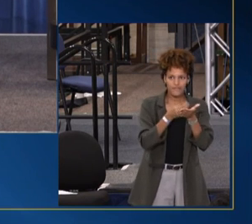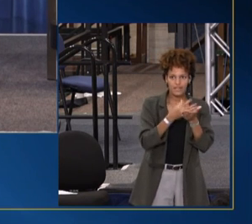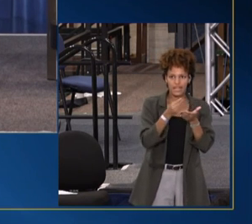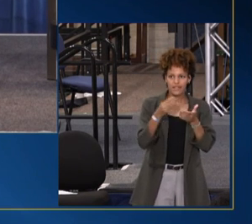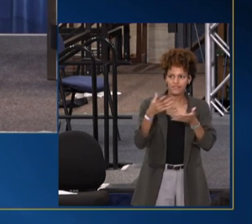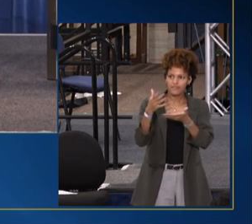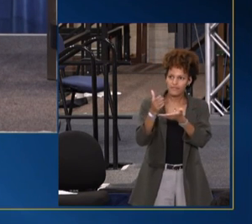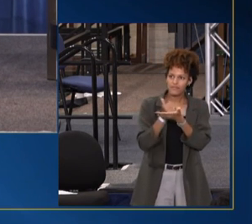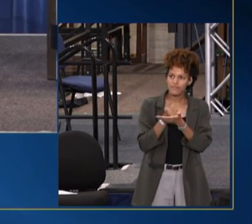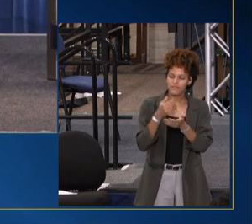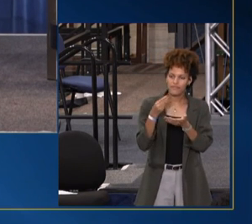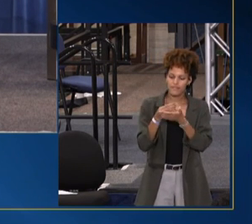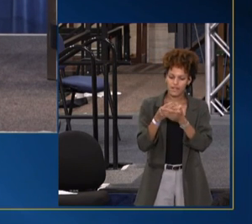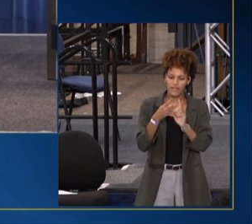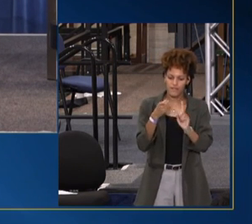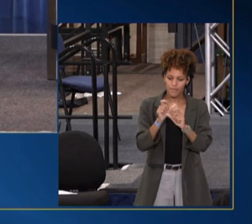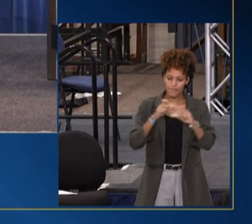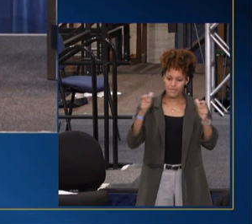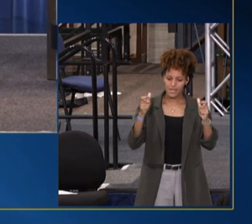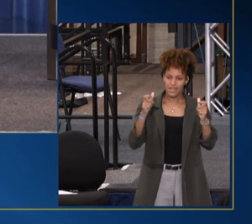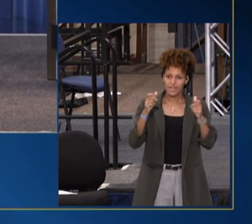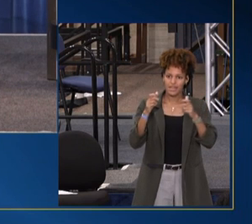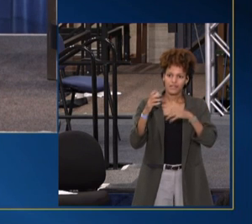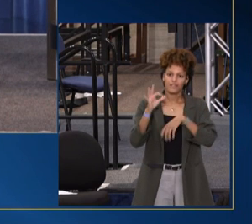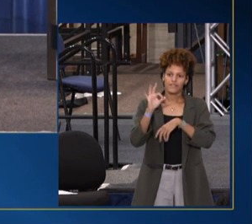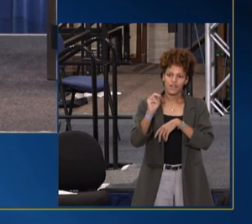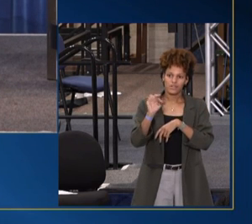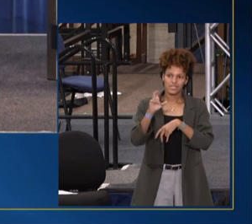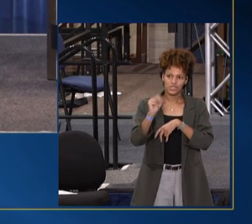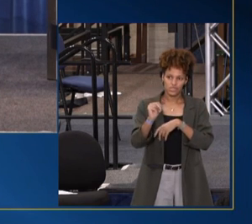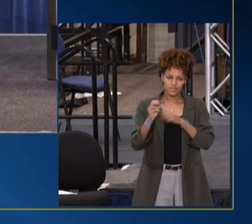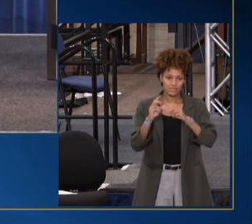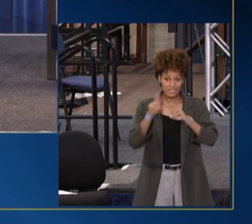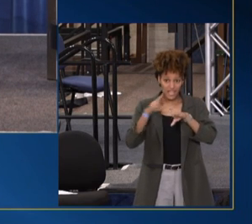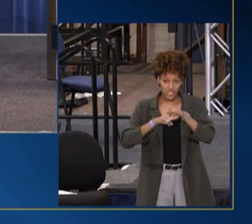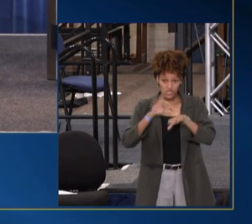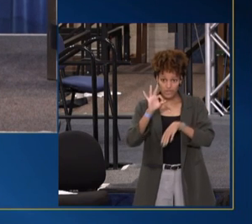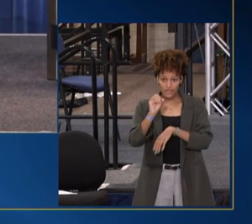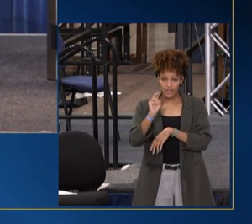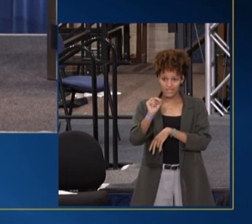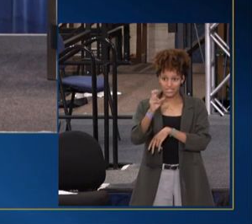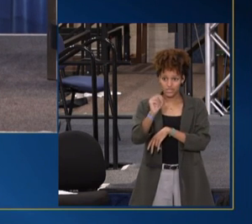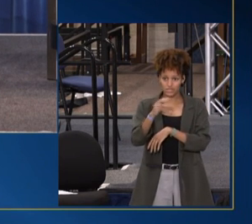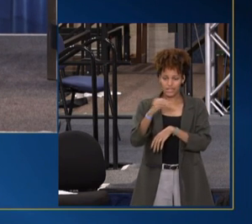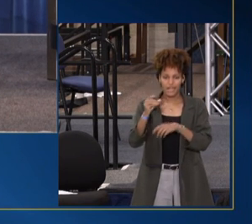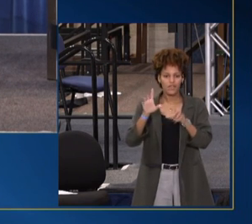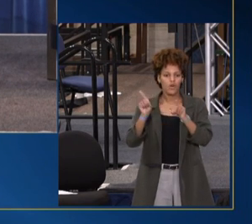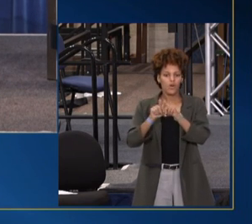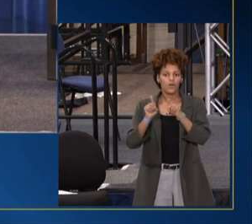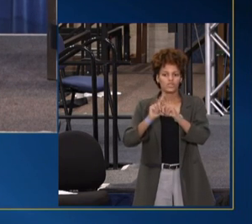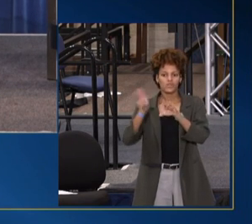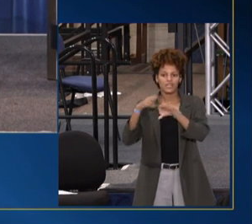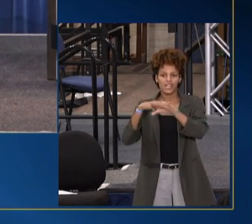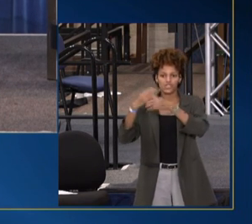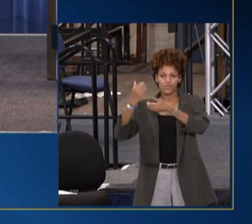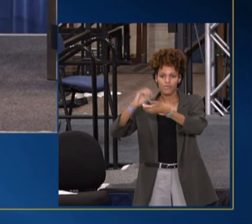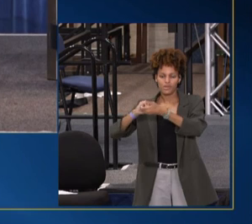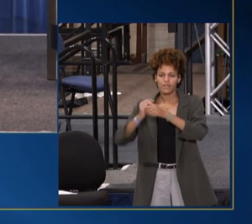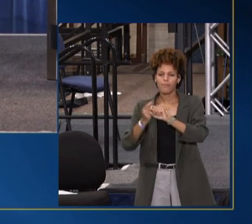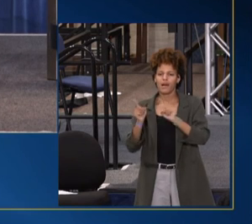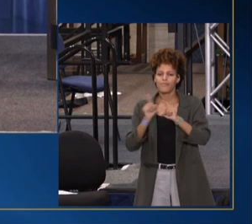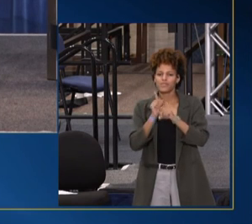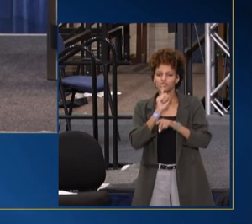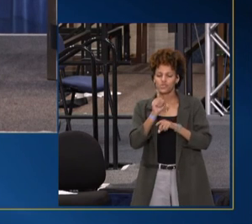from large foundations, national foundations, and other national partners, is make it equitable so